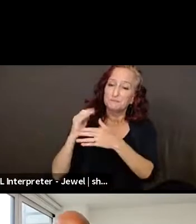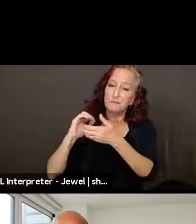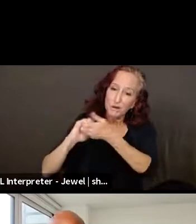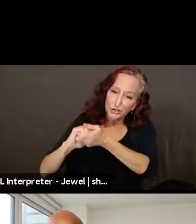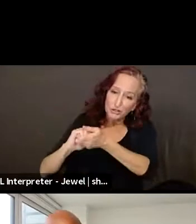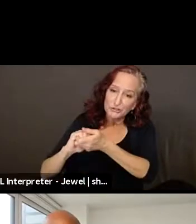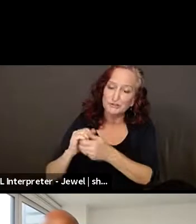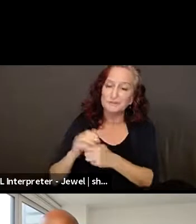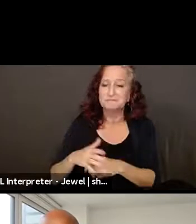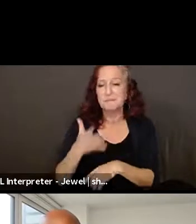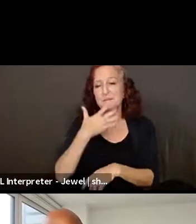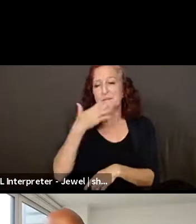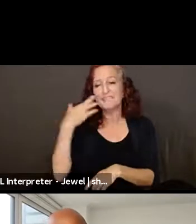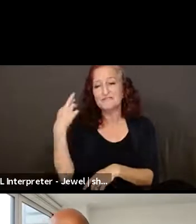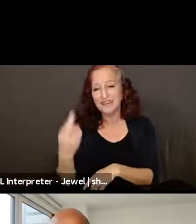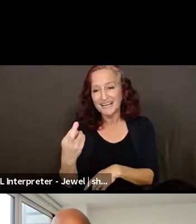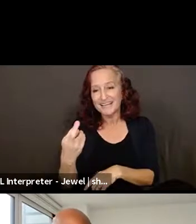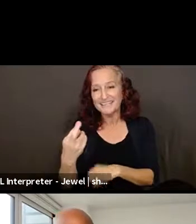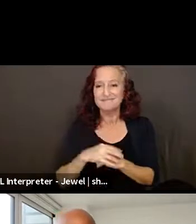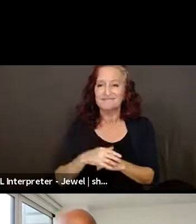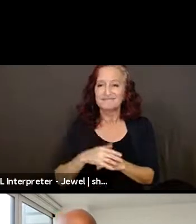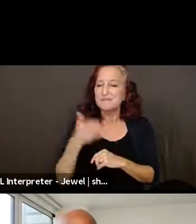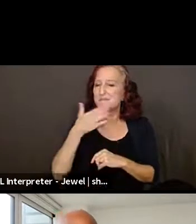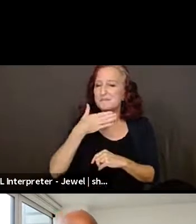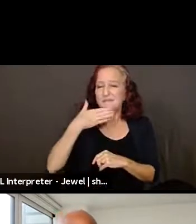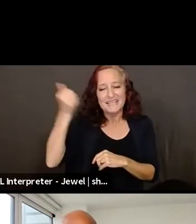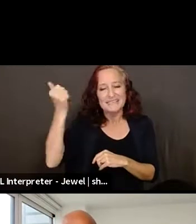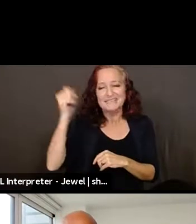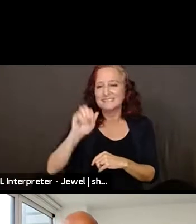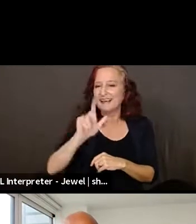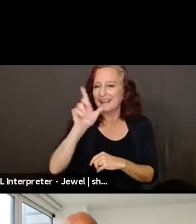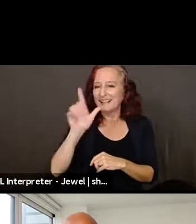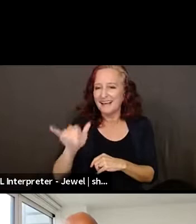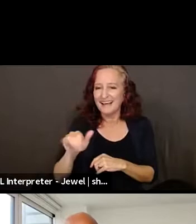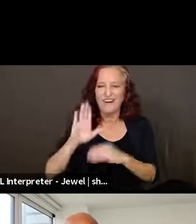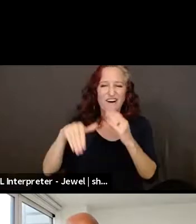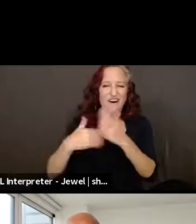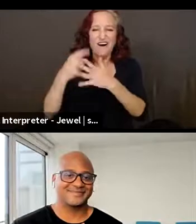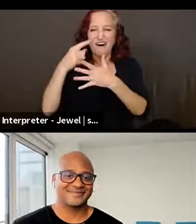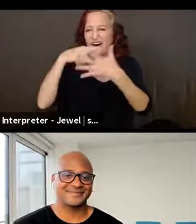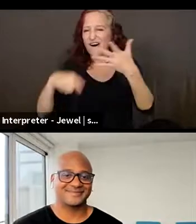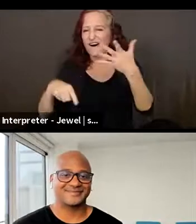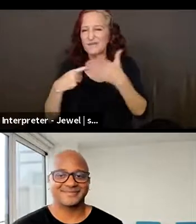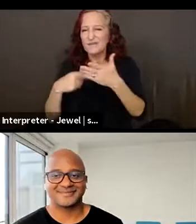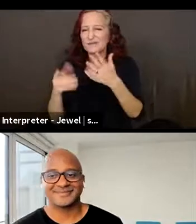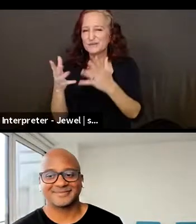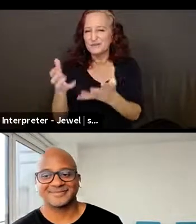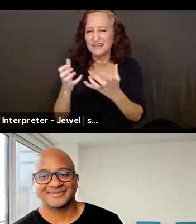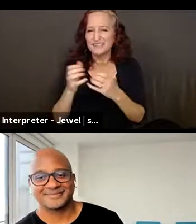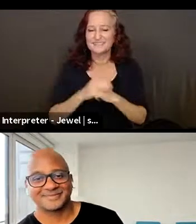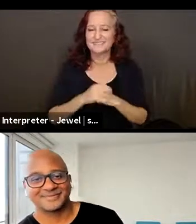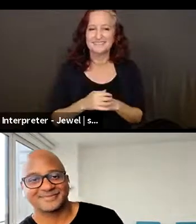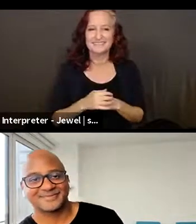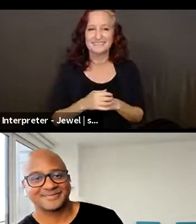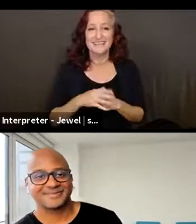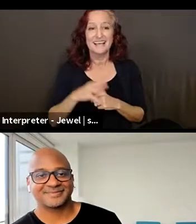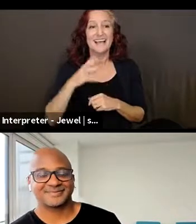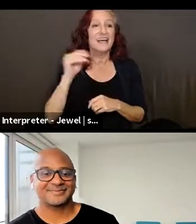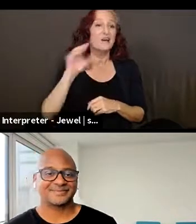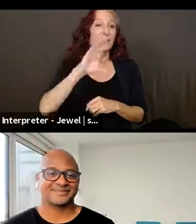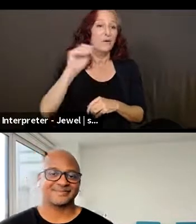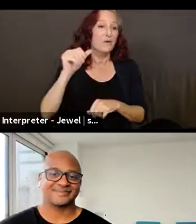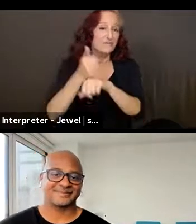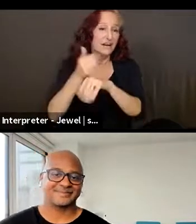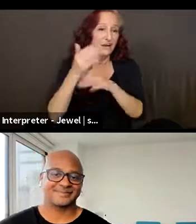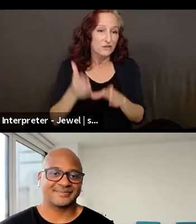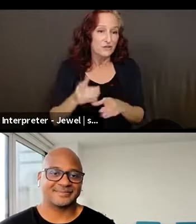friend, greatest ally, all of the things, and is my co-founder at Change Catalyst,